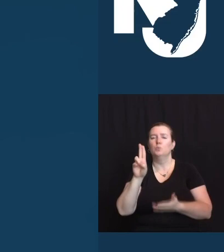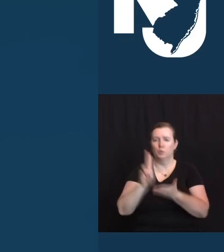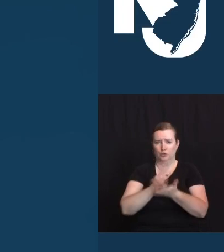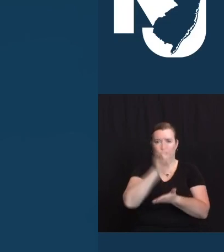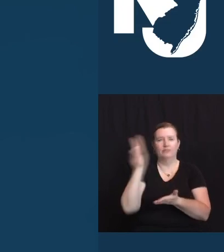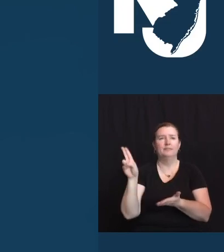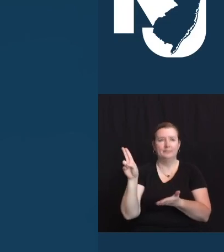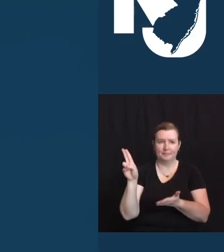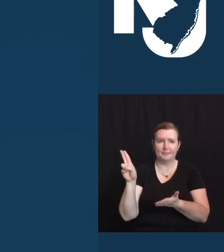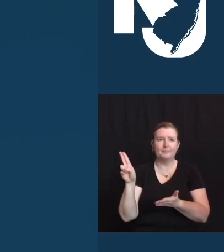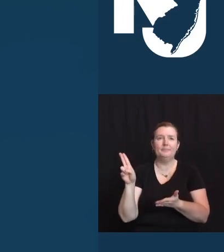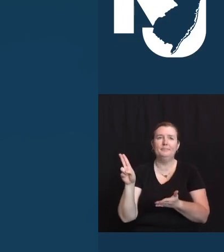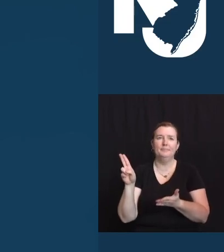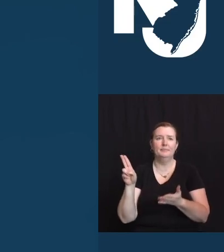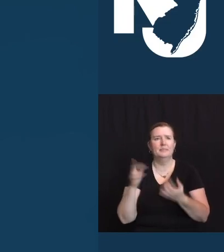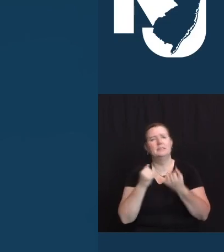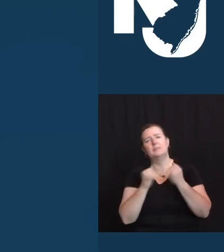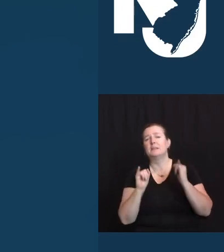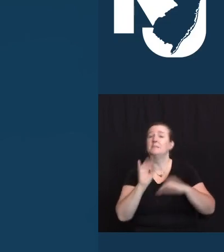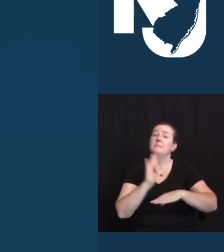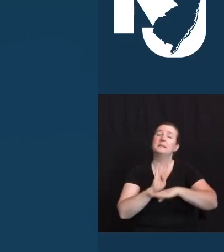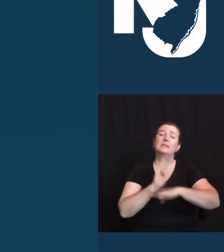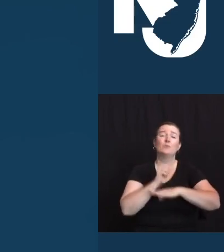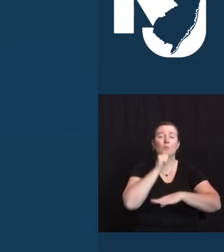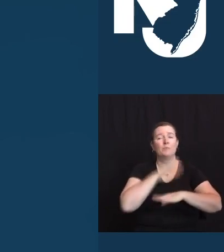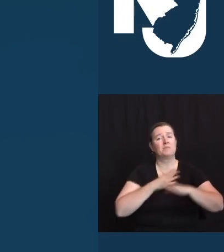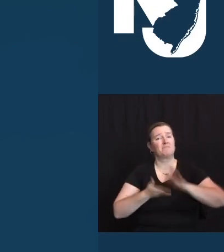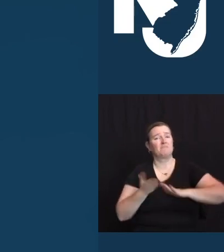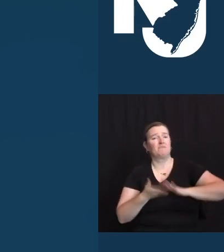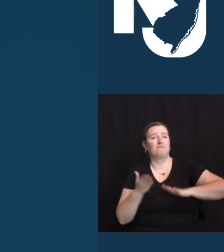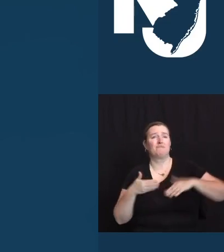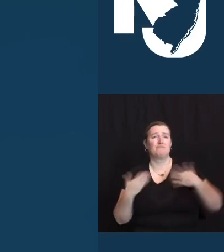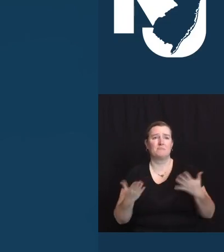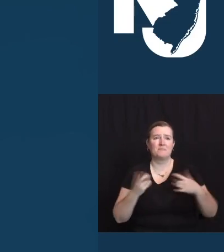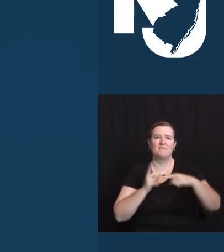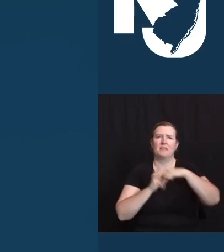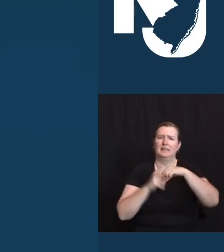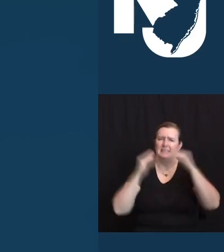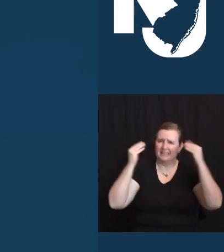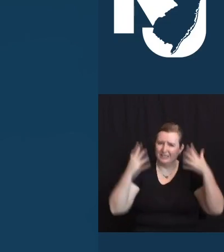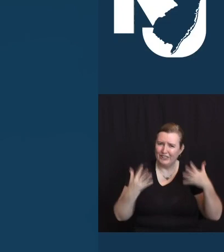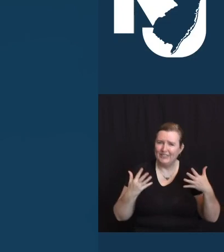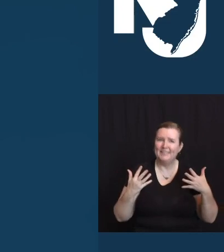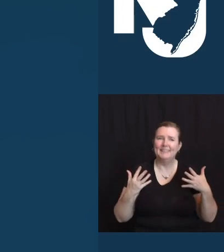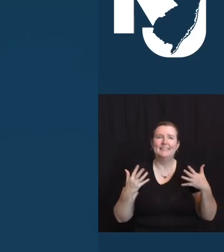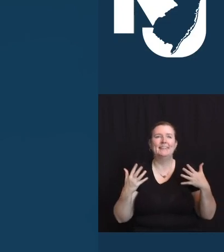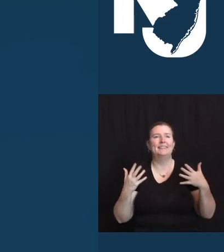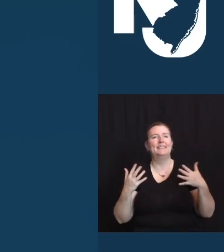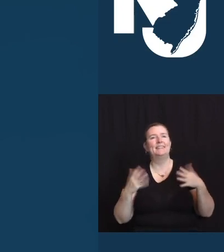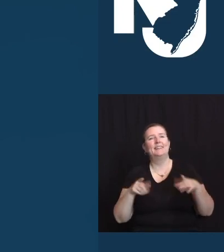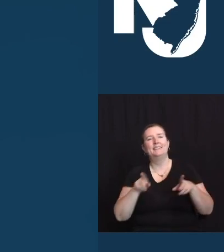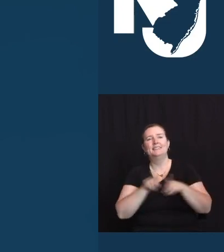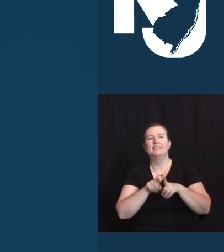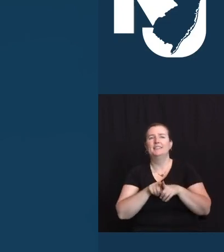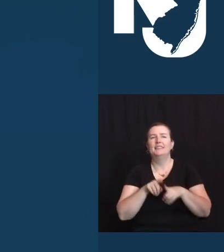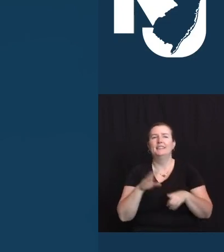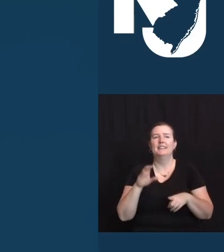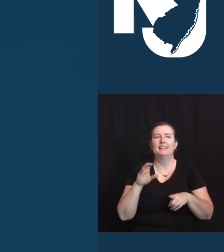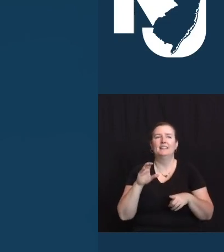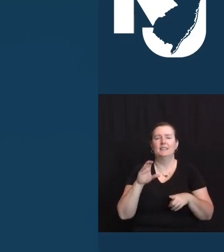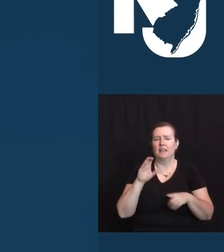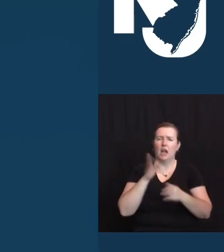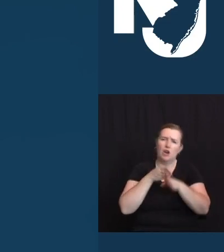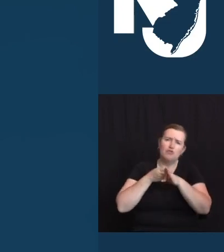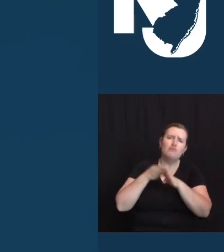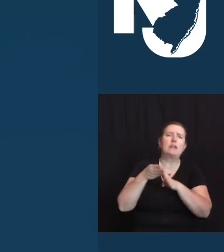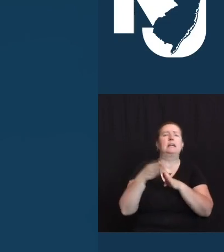sales executive, as well as a teacher and career coach. And in fact, as a teacher, this is a really cool one.